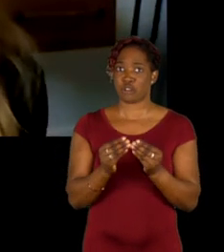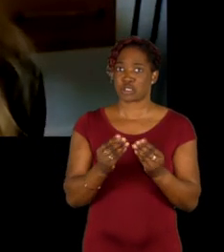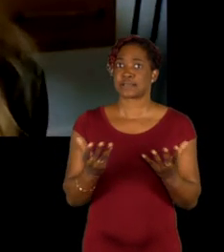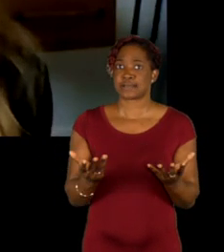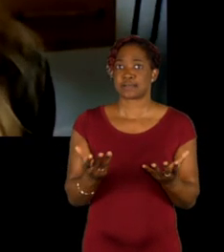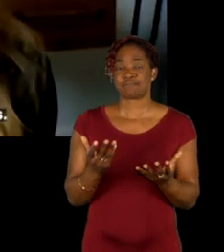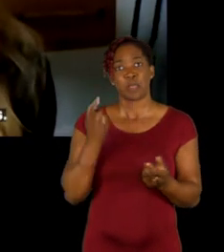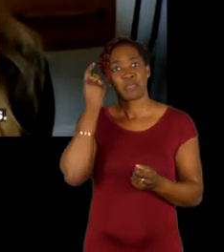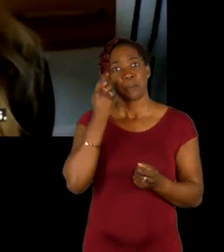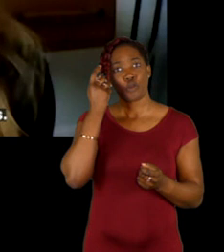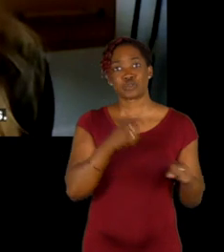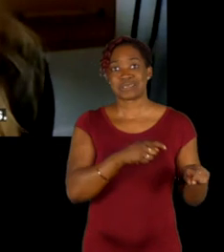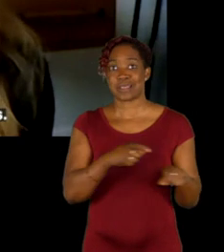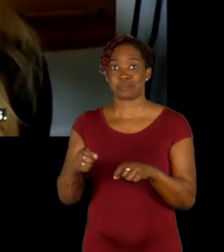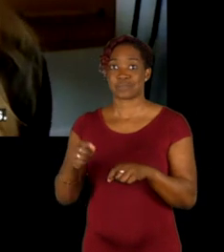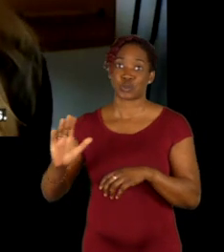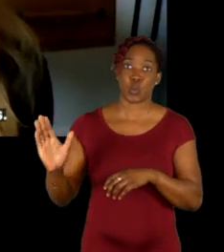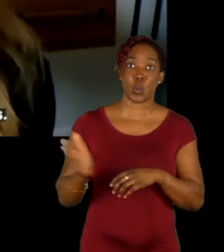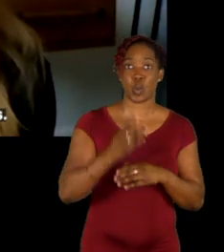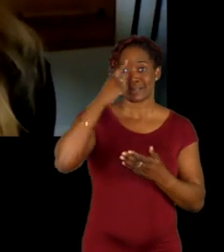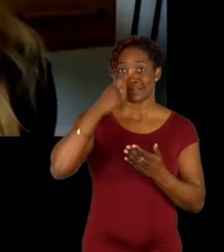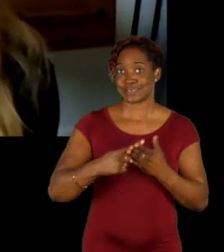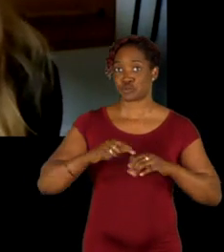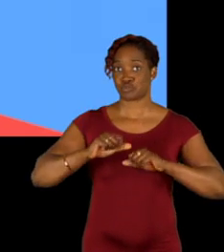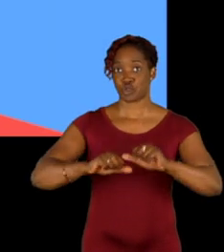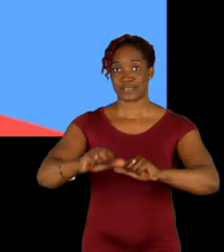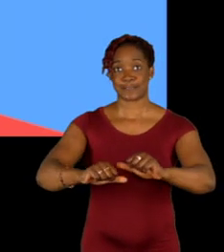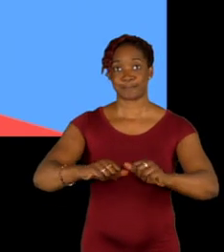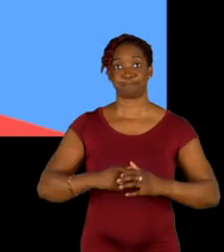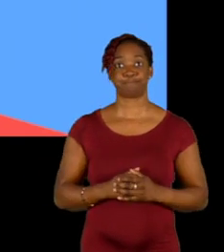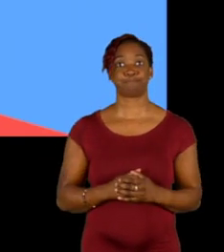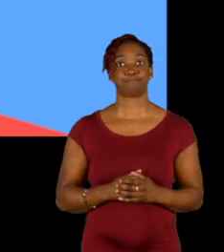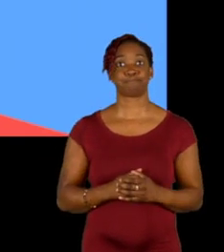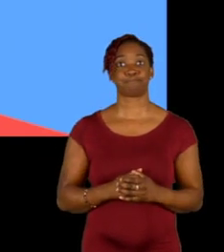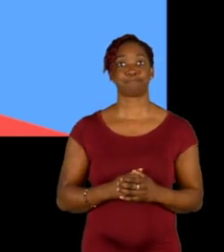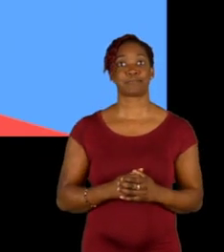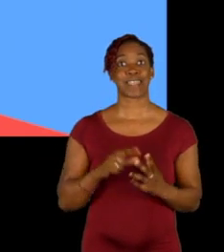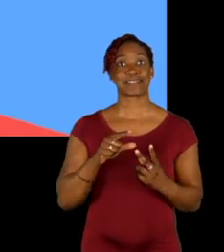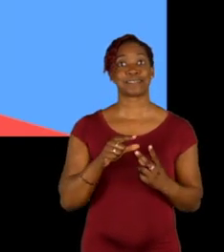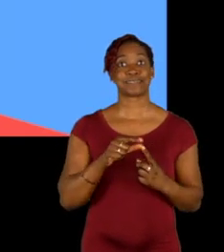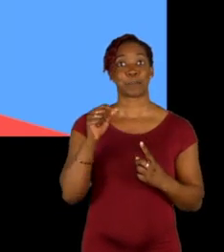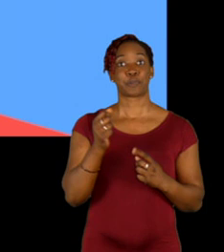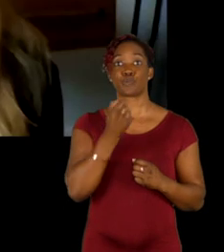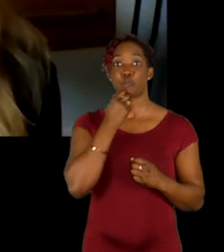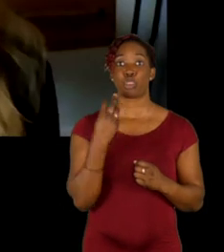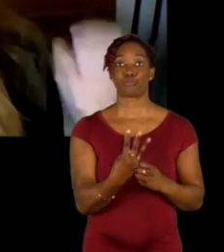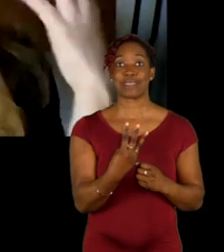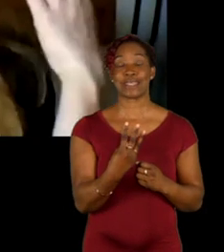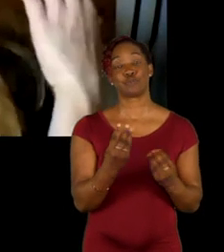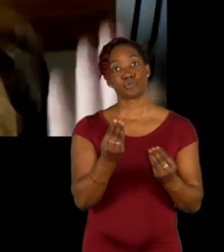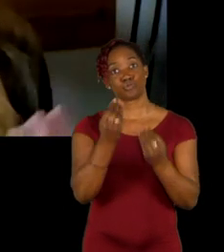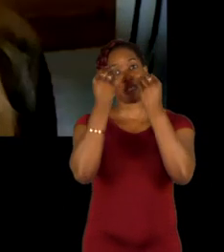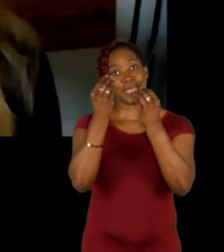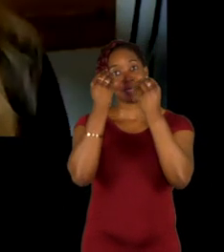about sustainability in all of our decision making processes. Tip number 3 is to get trained. So knowledge